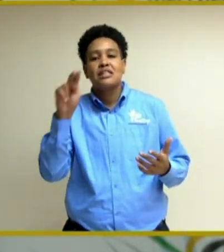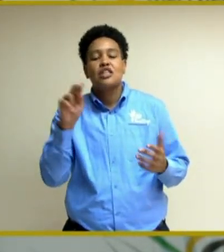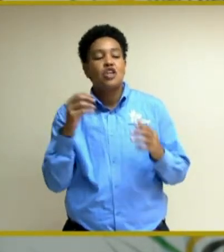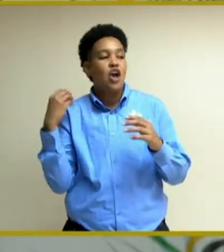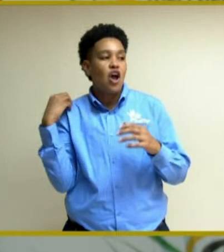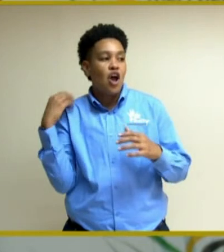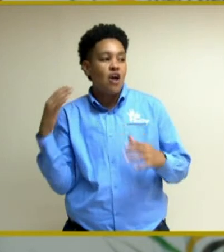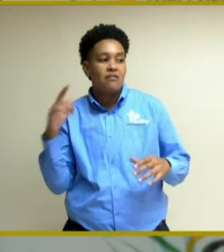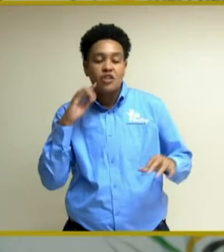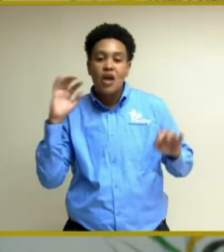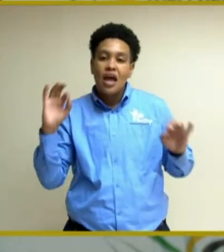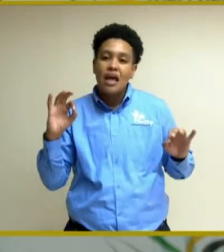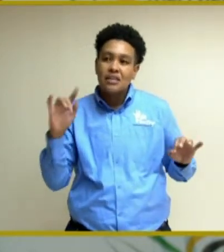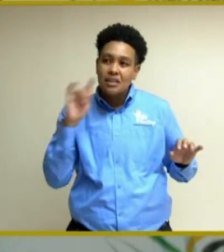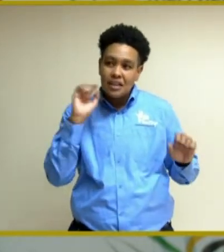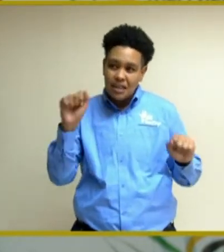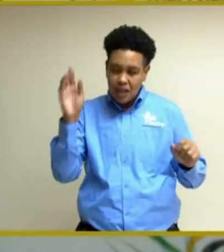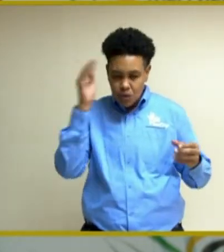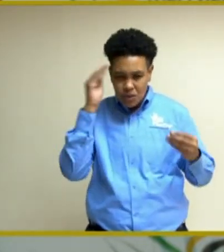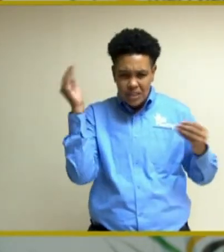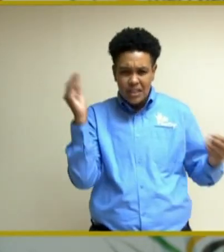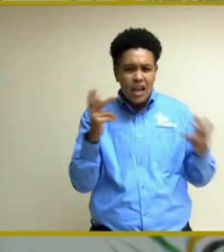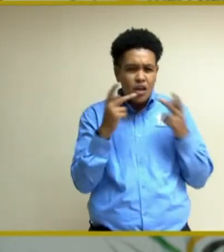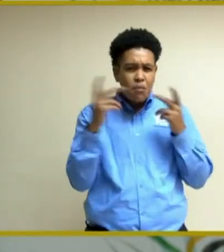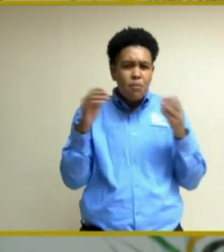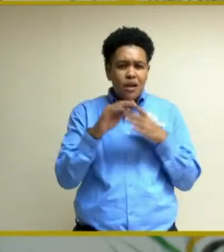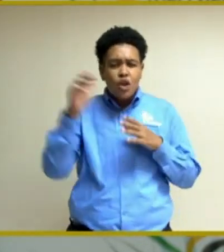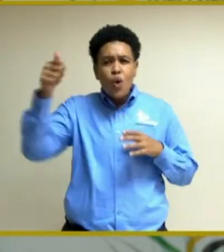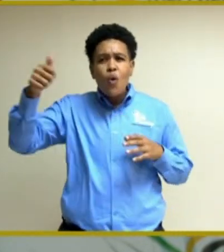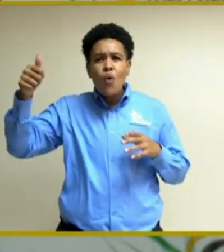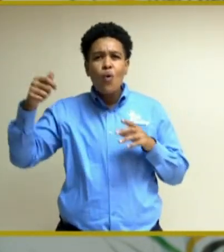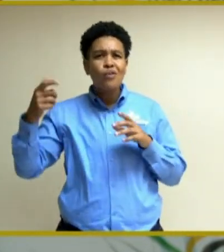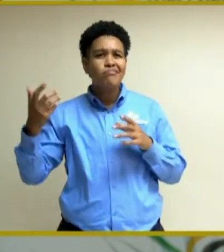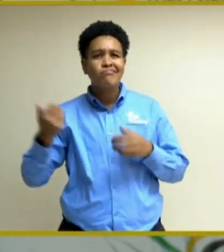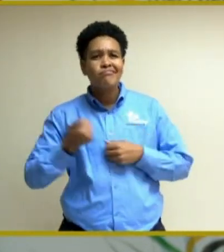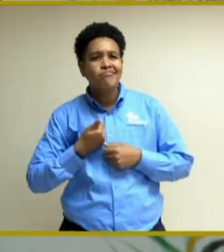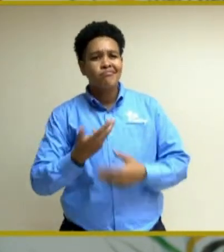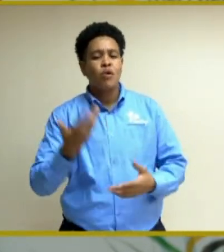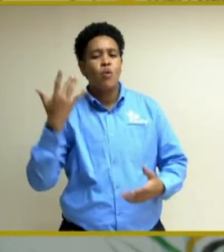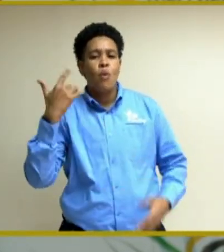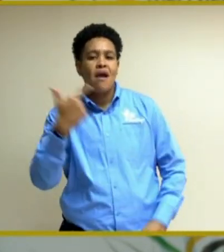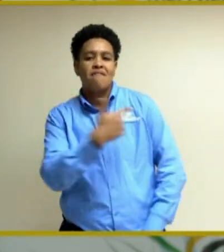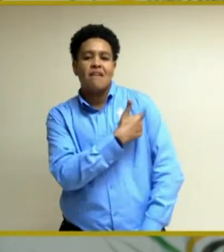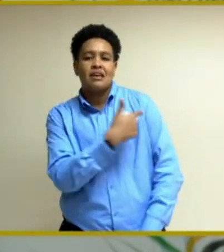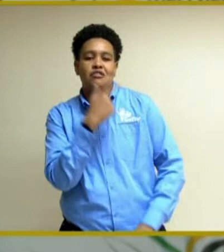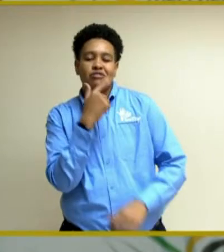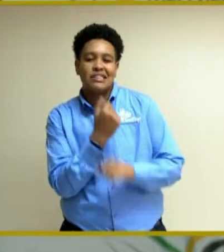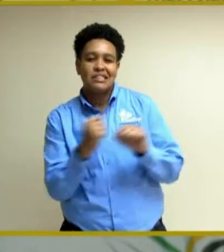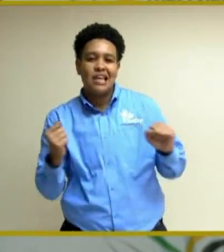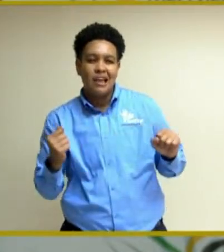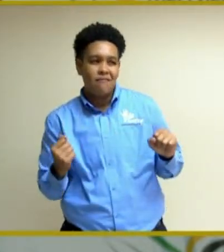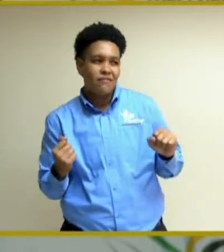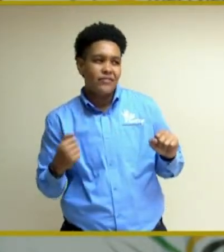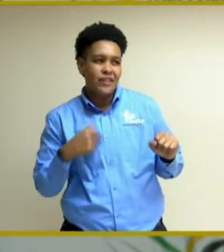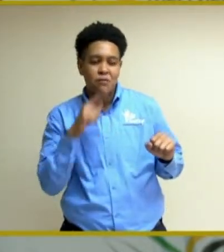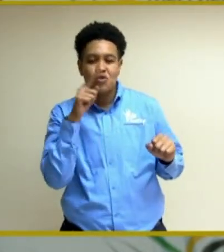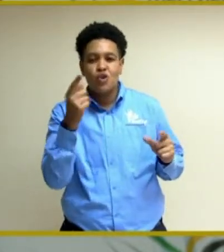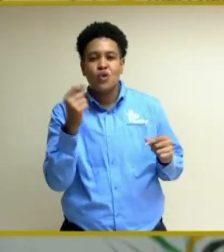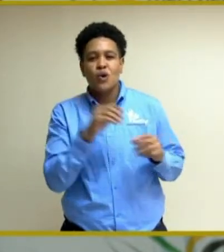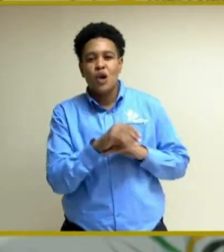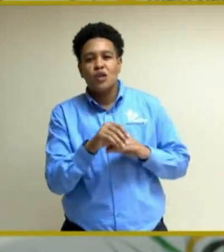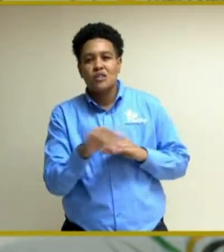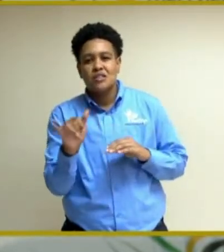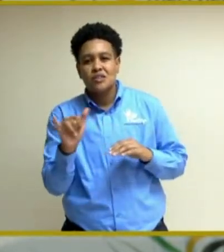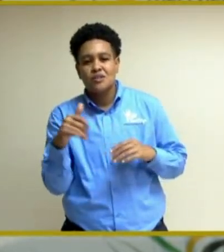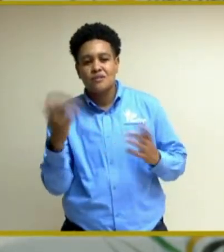Oh, excellent. So can you tell the public in your own words why vaccines are safe? And because I'm sure you do counseling too,